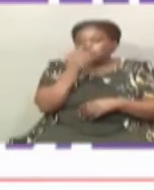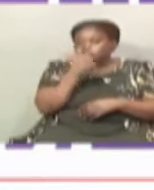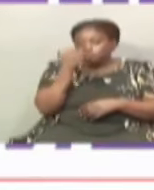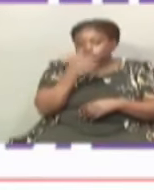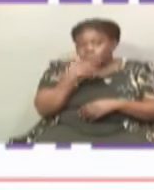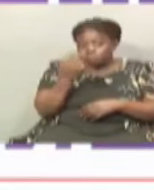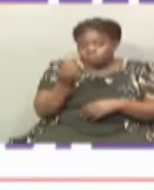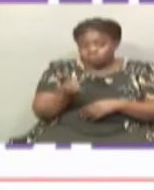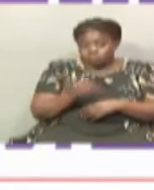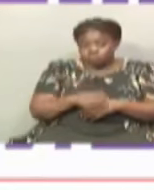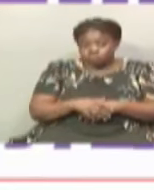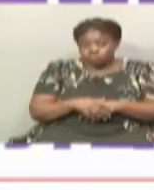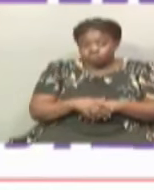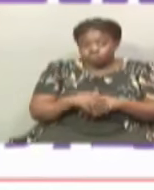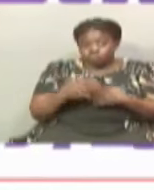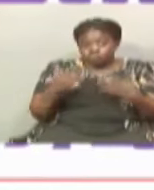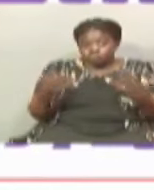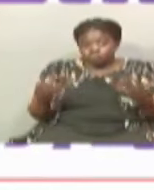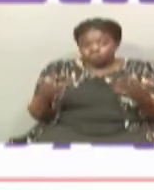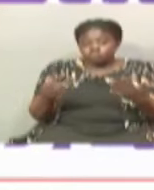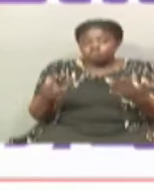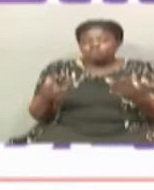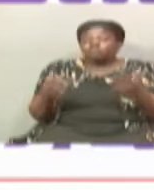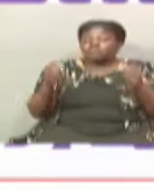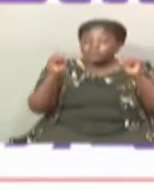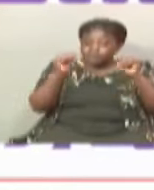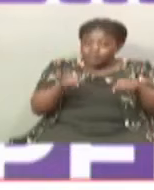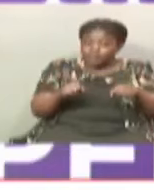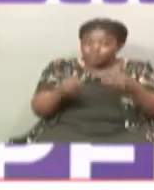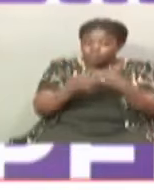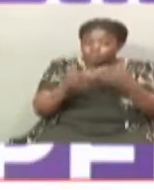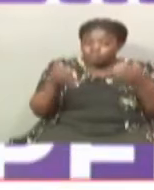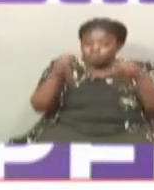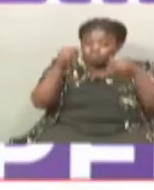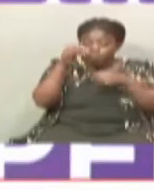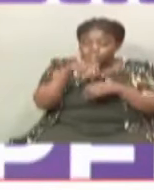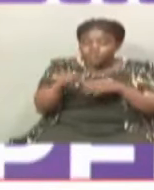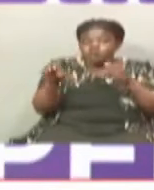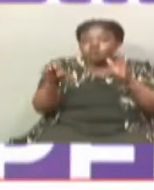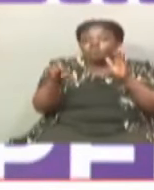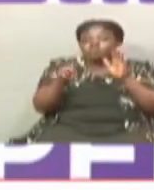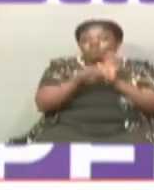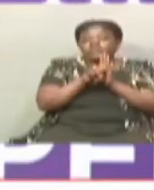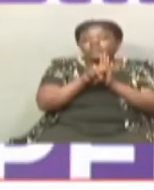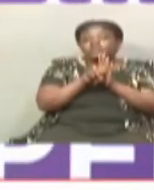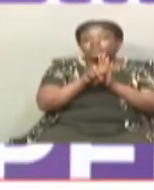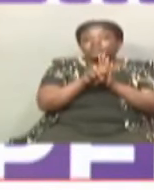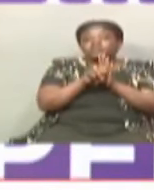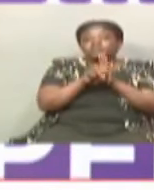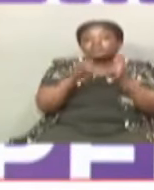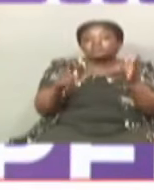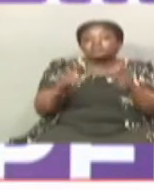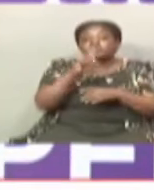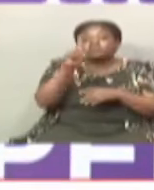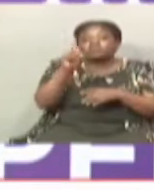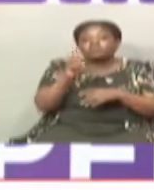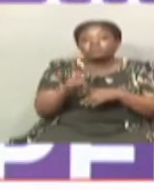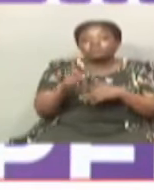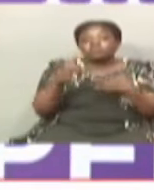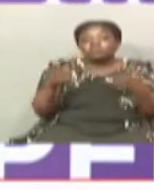brought them. The state has got the capacity to bring all its witnesses. I will ask the trial